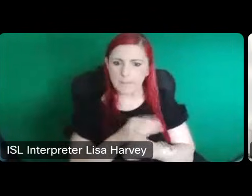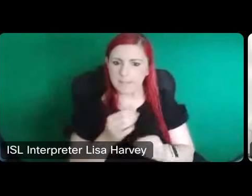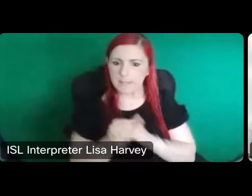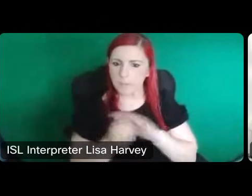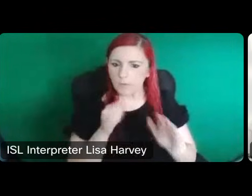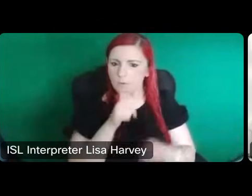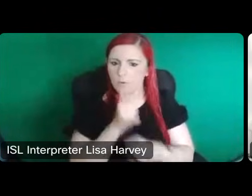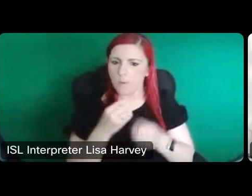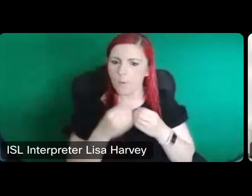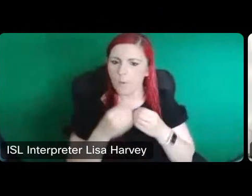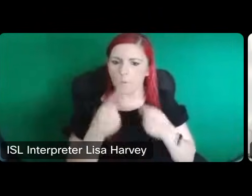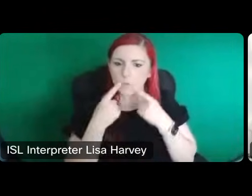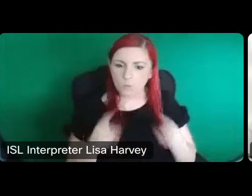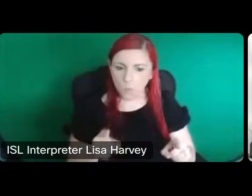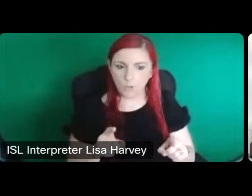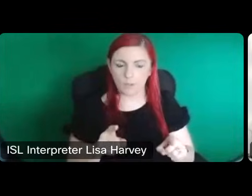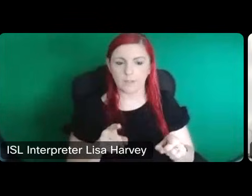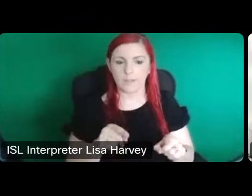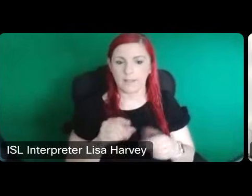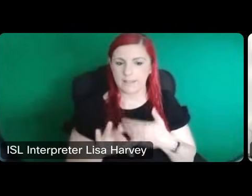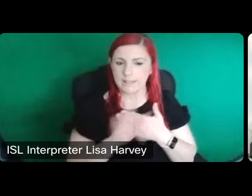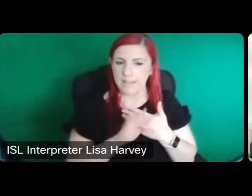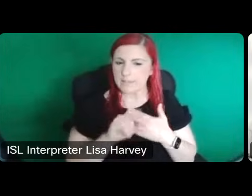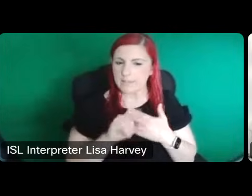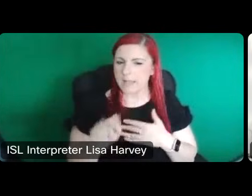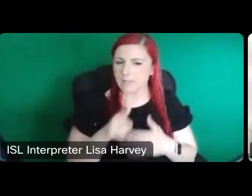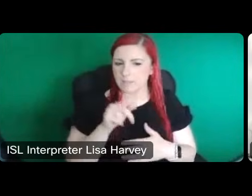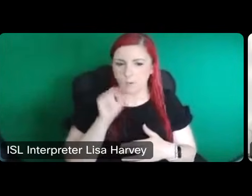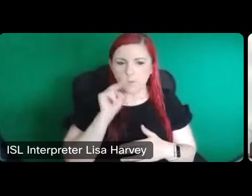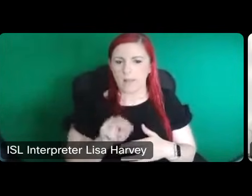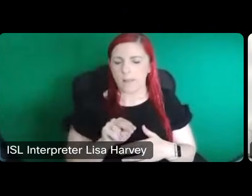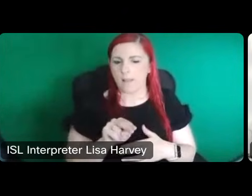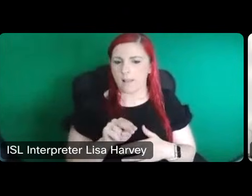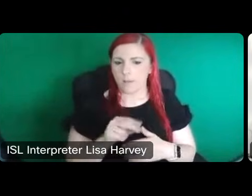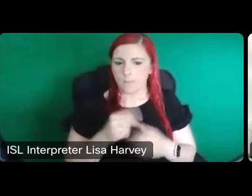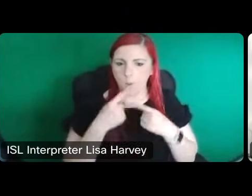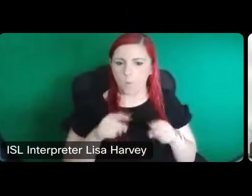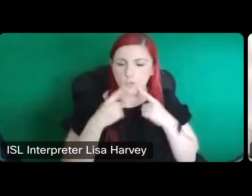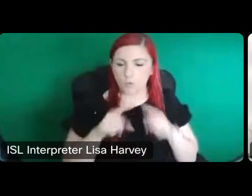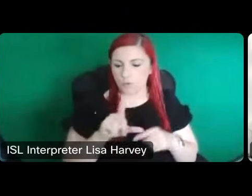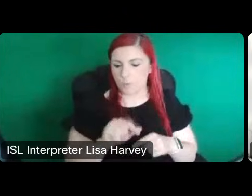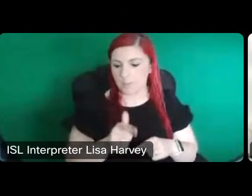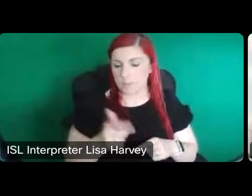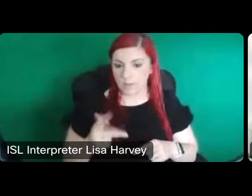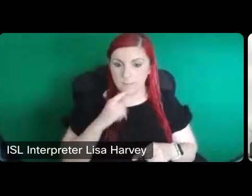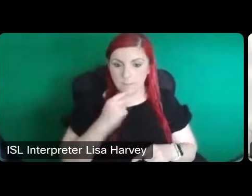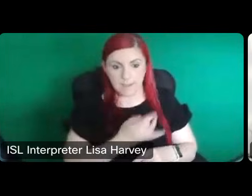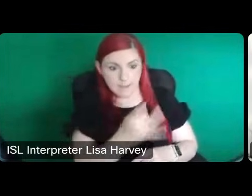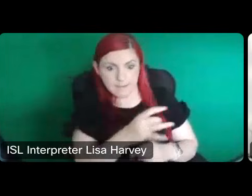the Patient Safety Act, Notifiable Incidents and Open Disclosure 2023. Ask patients,